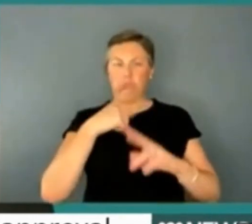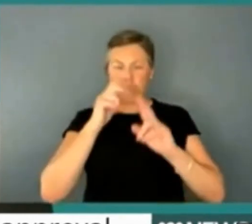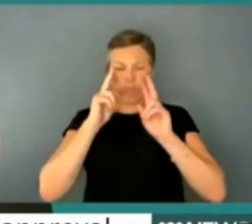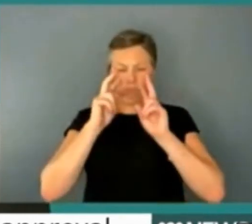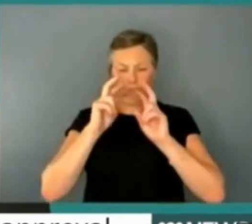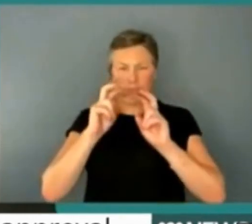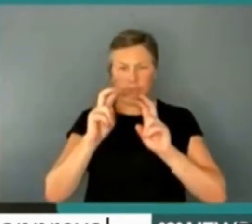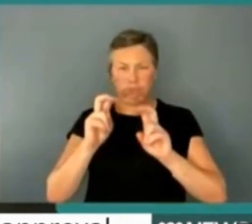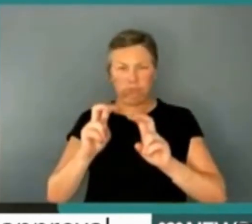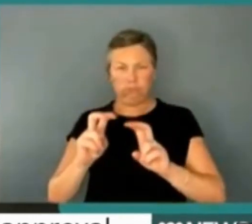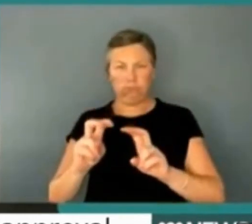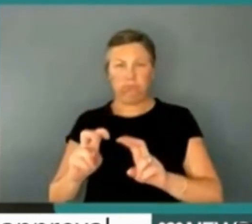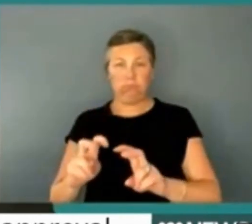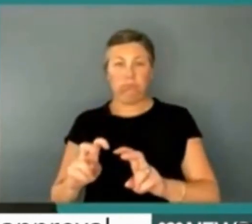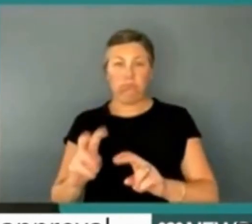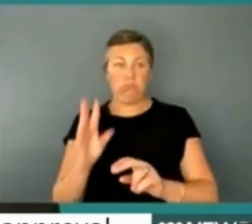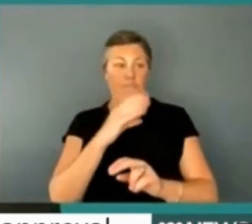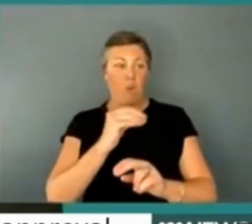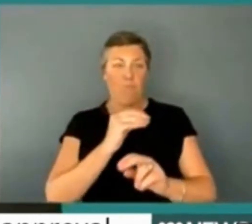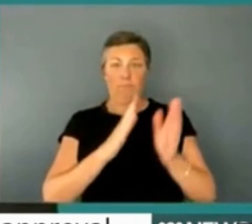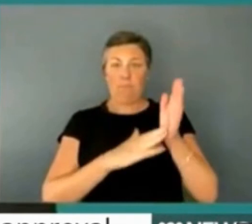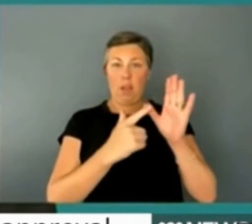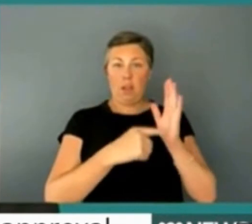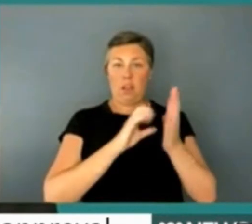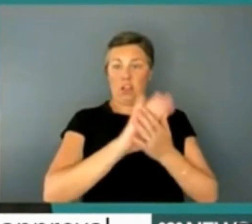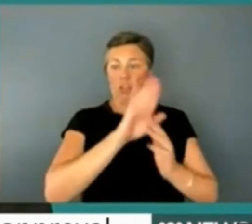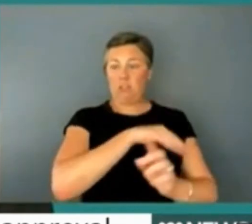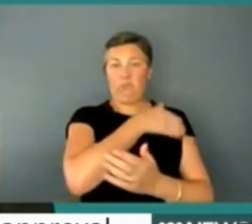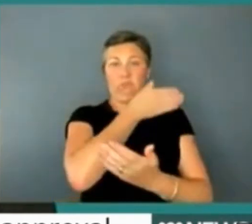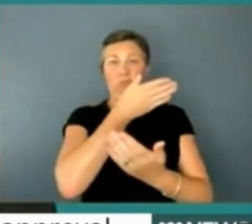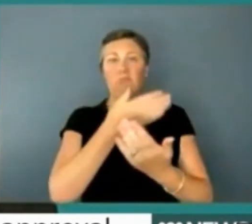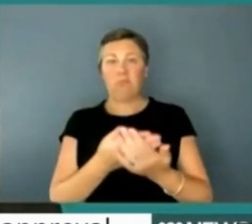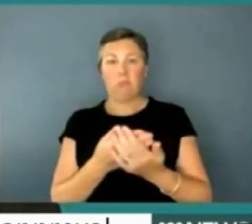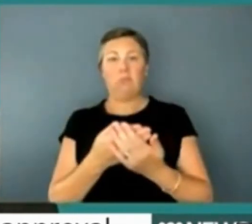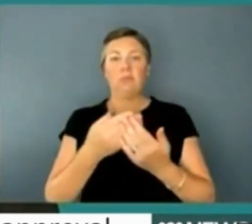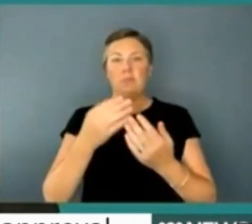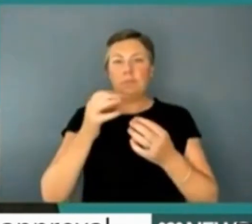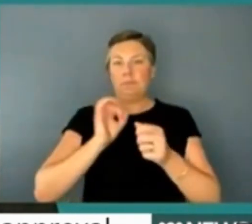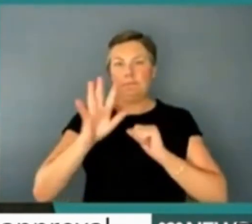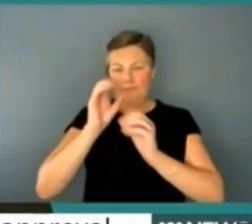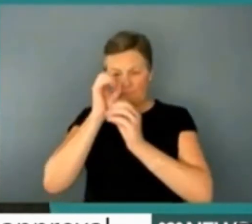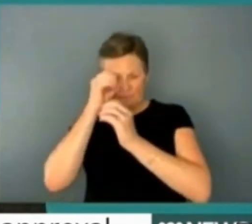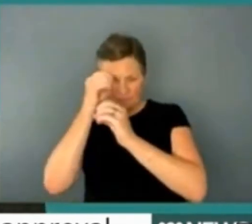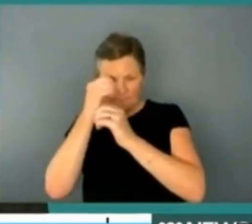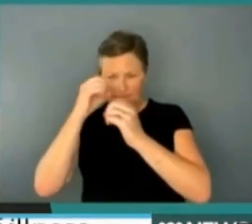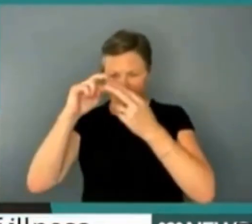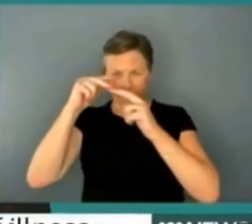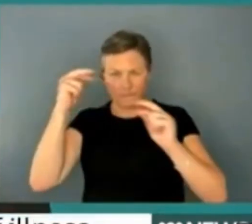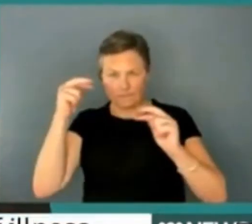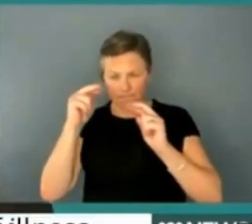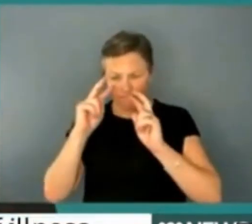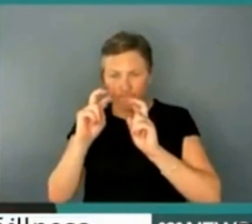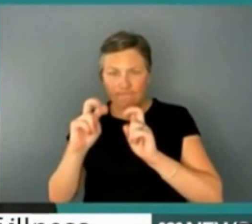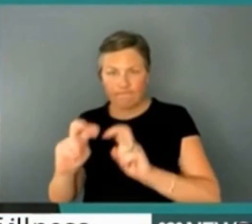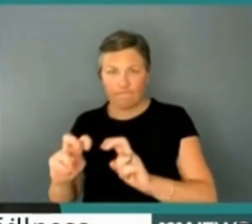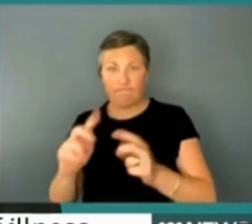up since the beginning of the pandemic, and it's been there've been major advances there. So in New South Wales, for example, all